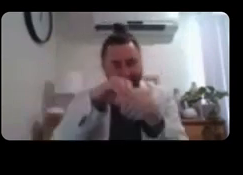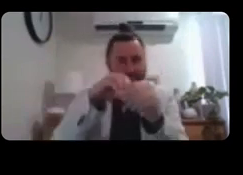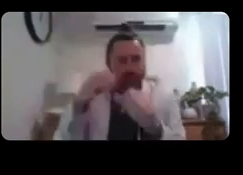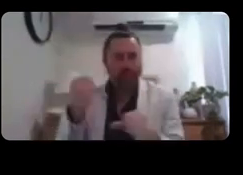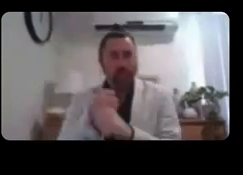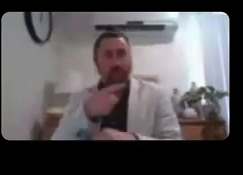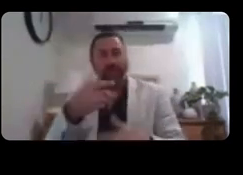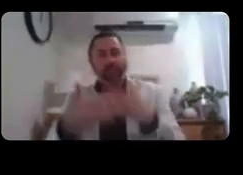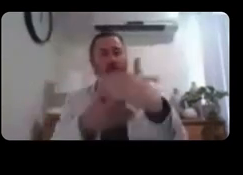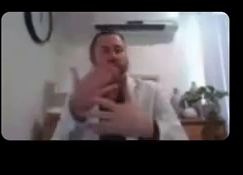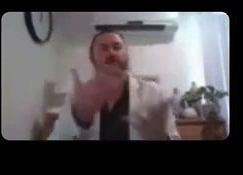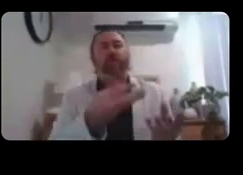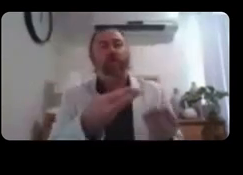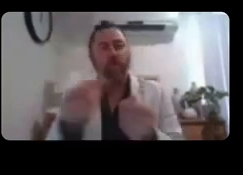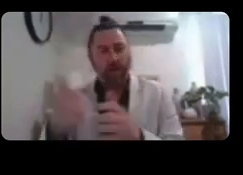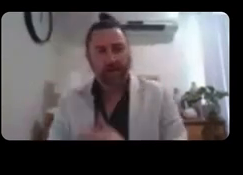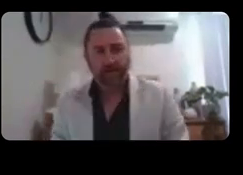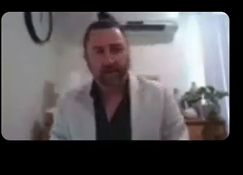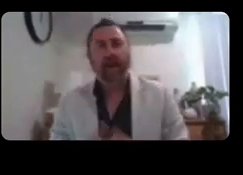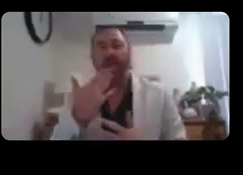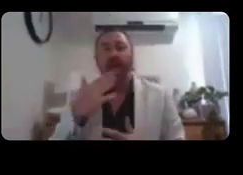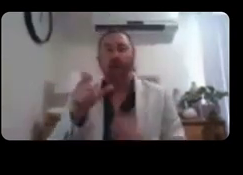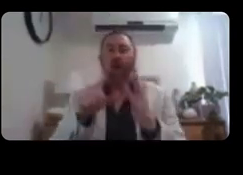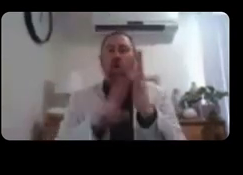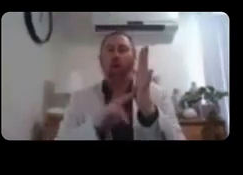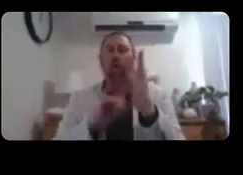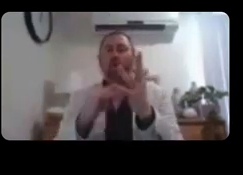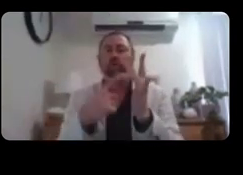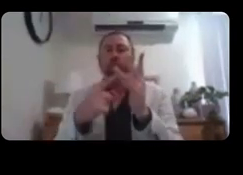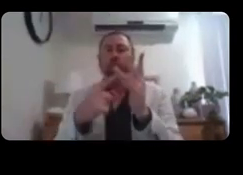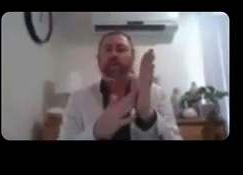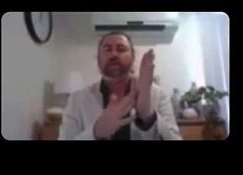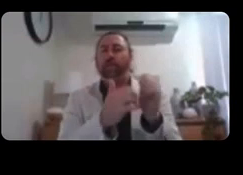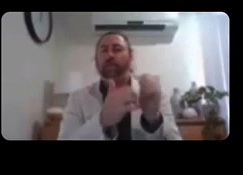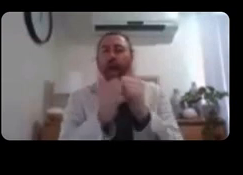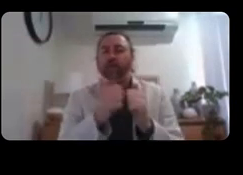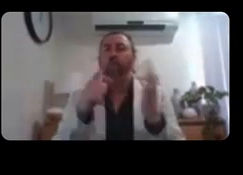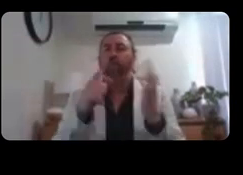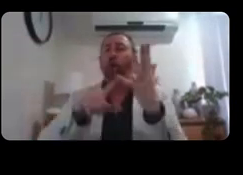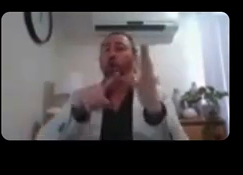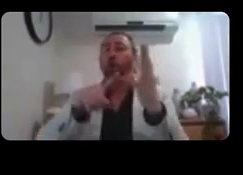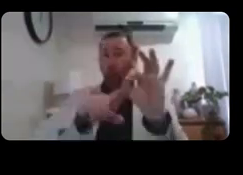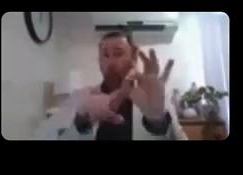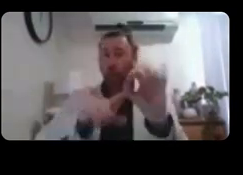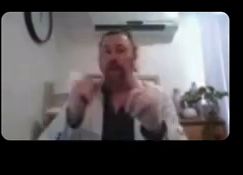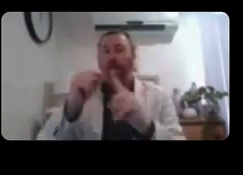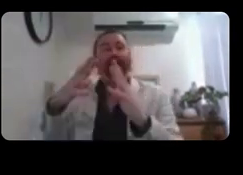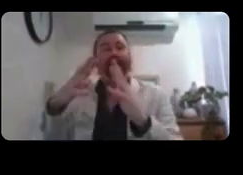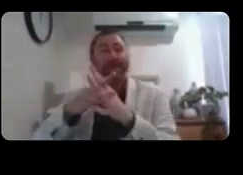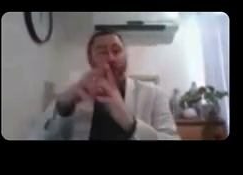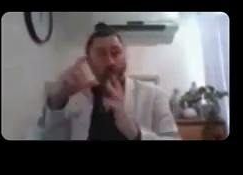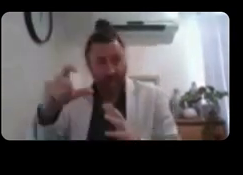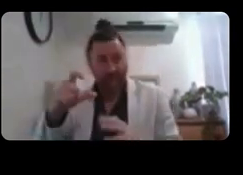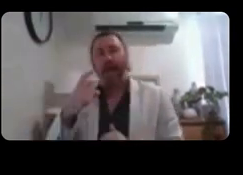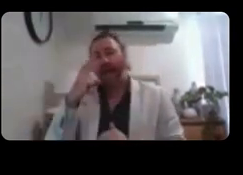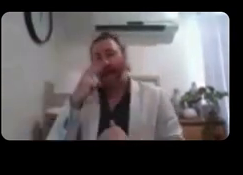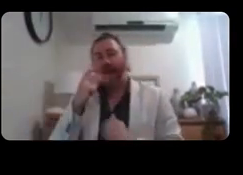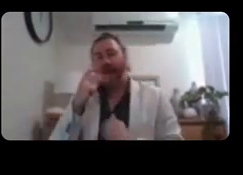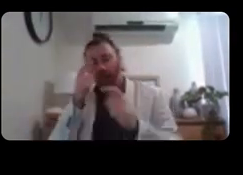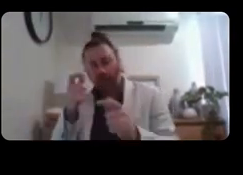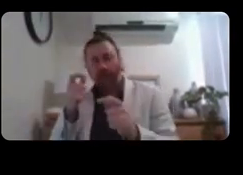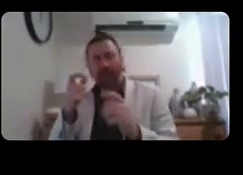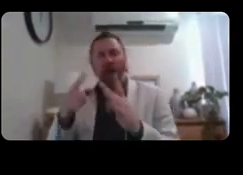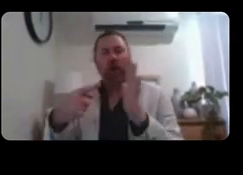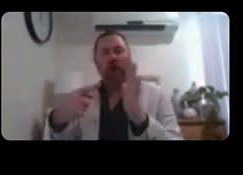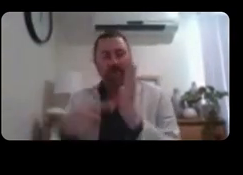And I also want to thank our consortium partners, the University of Queensland, PwC and the Aged Care Industry IT